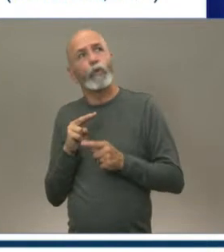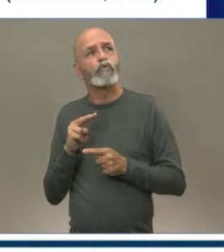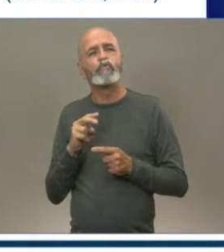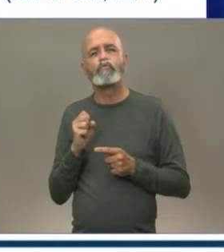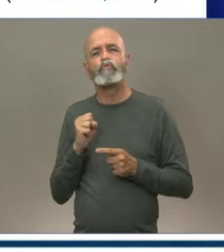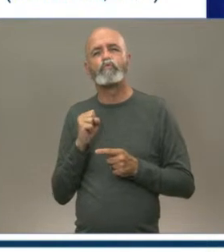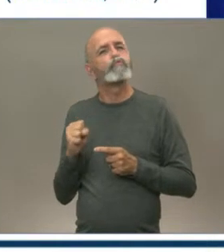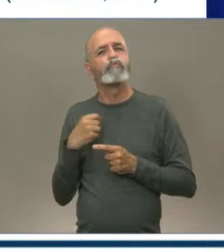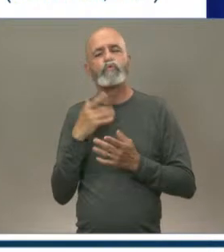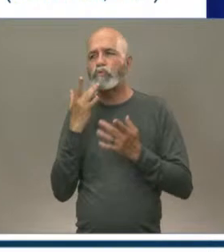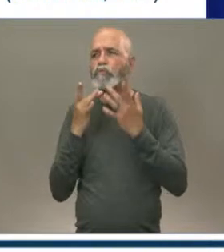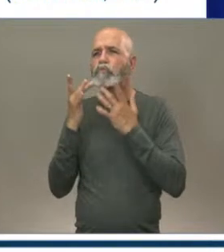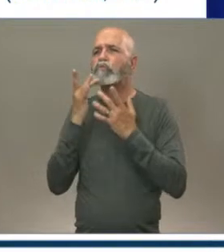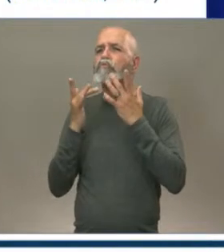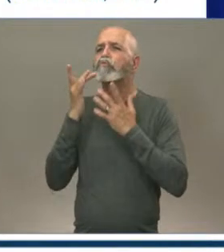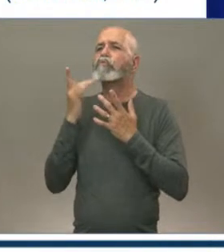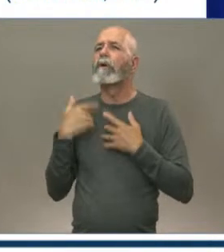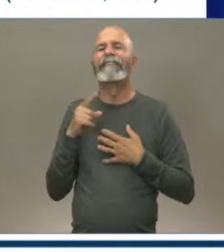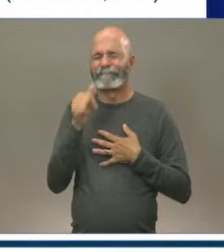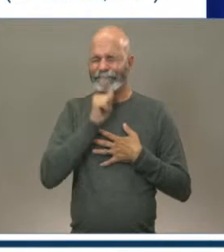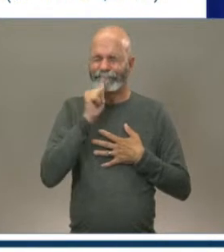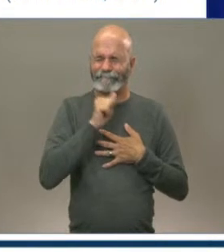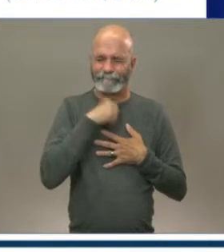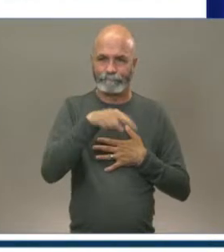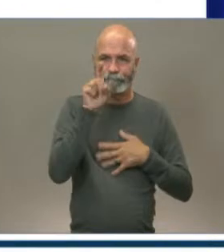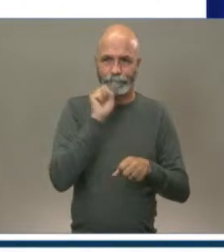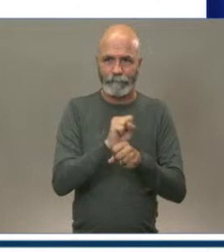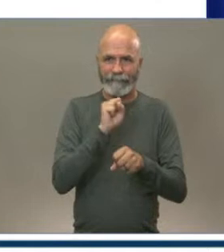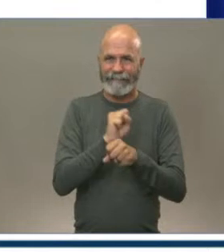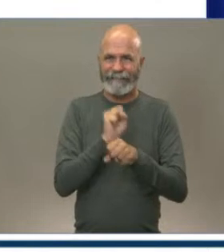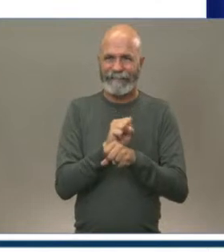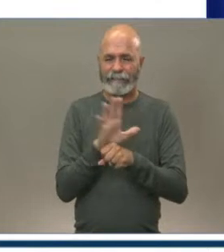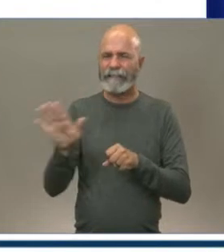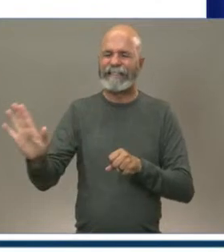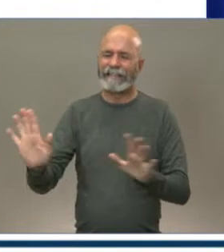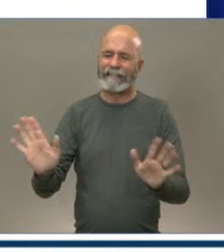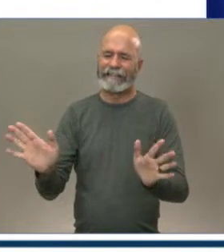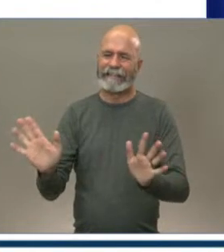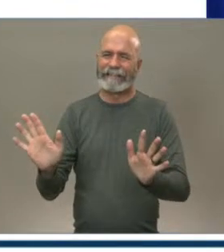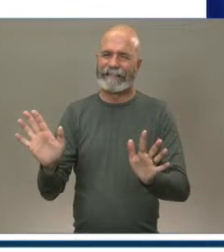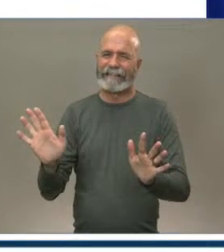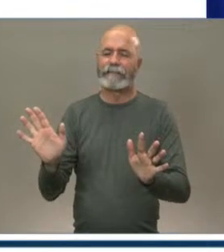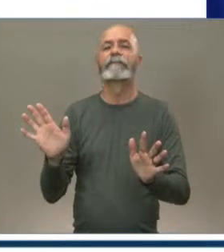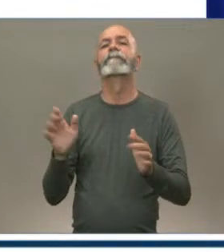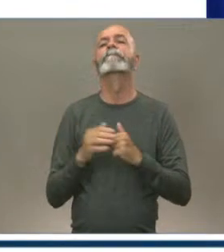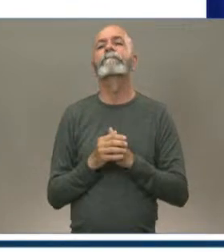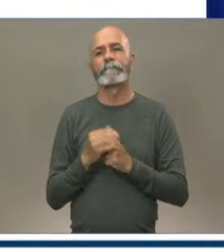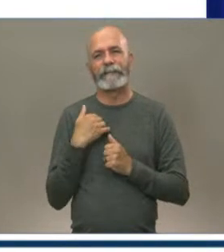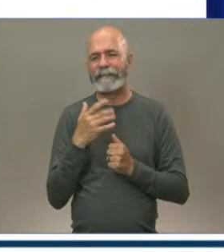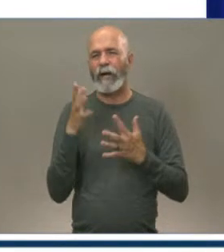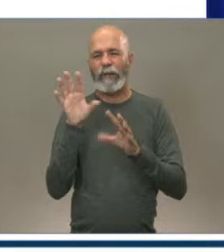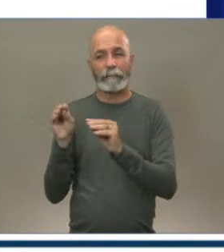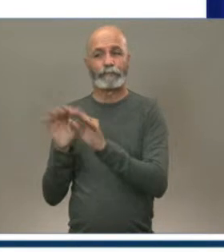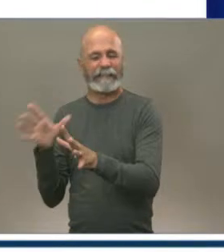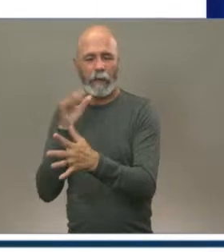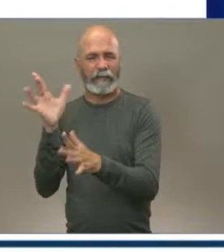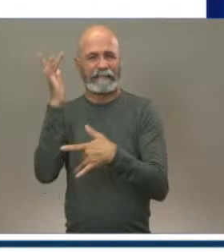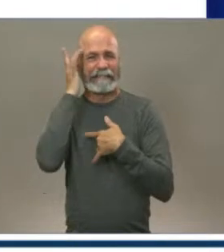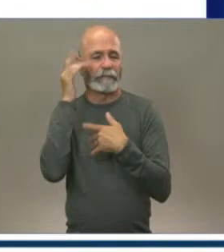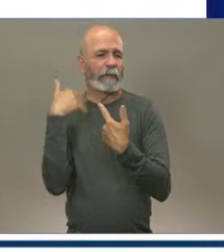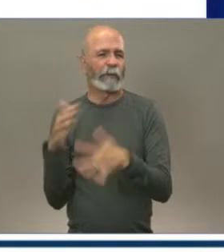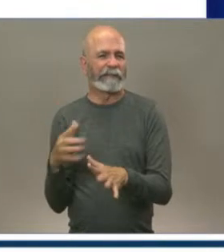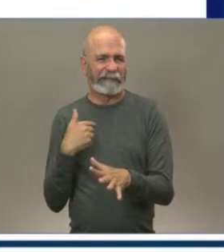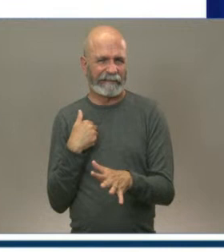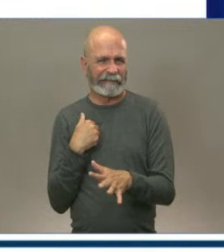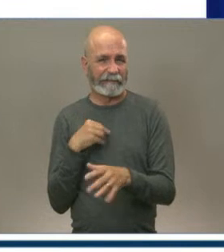reasons. So we want to eliminate that as a possibility to prevent any spread in some of these workplaces. So we